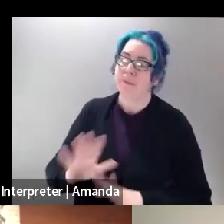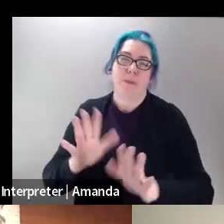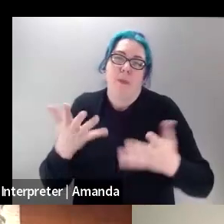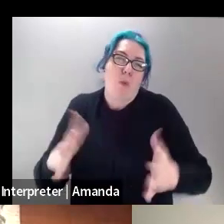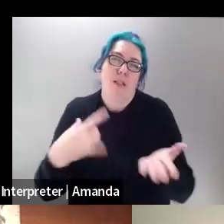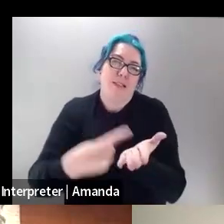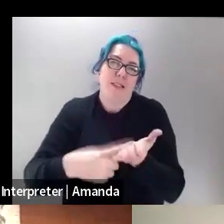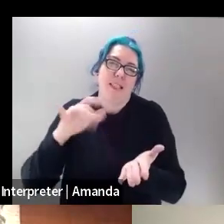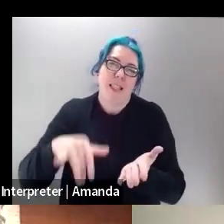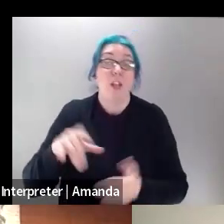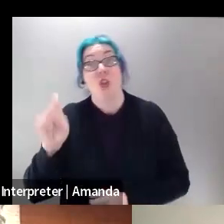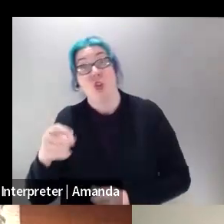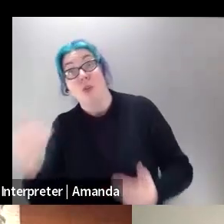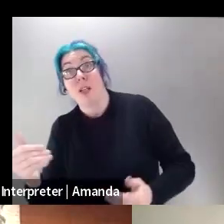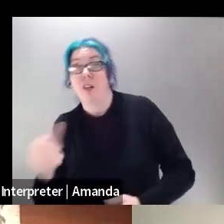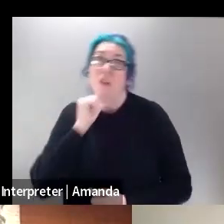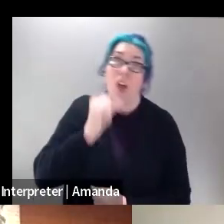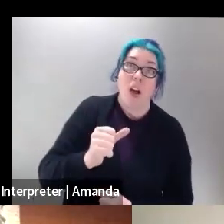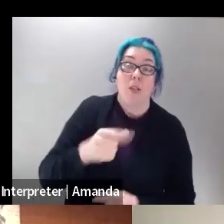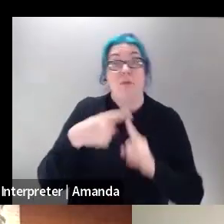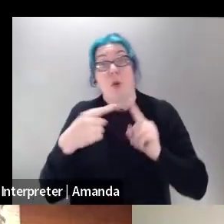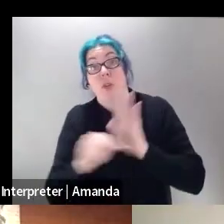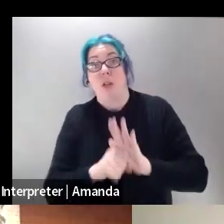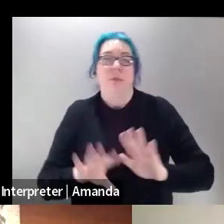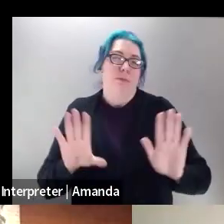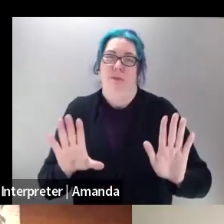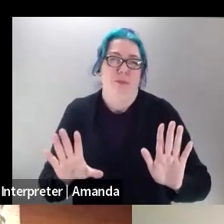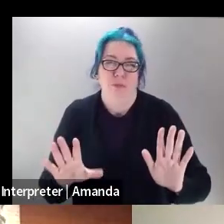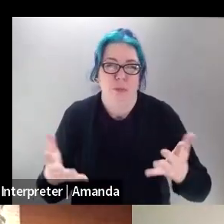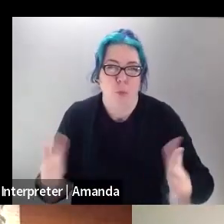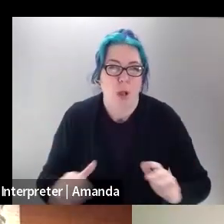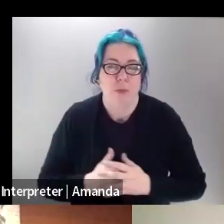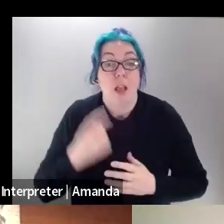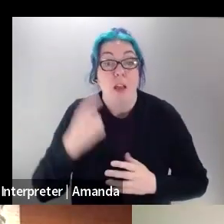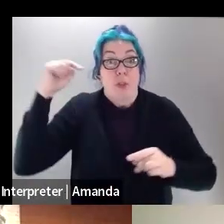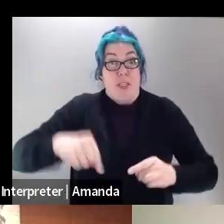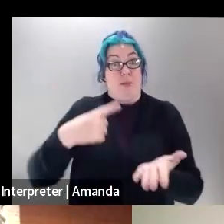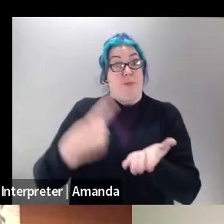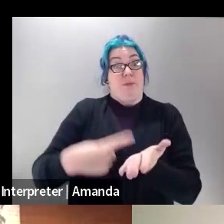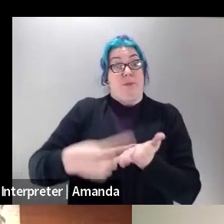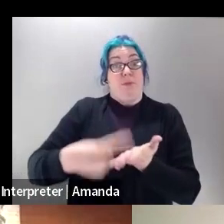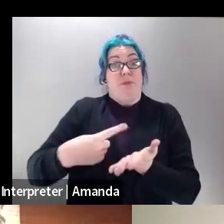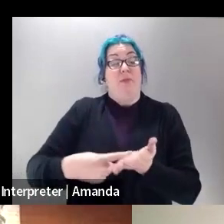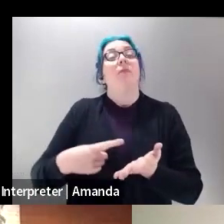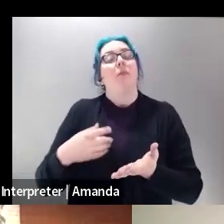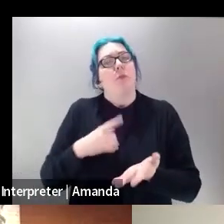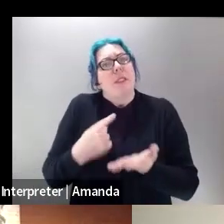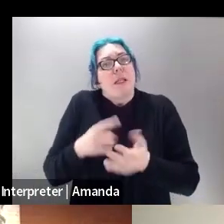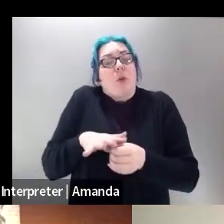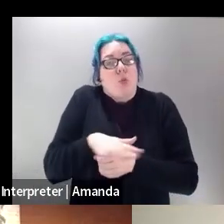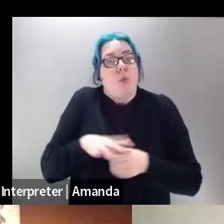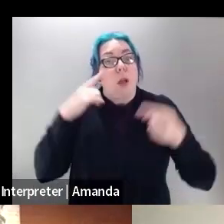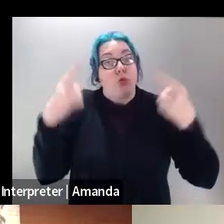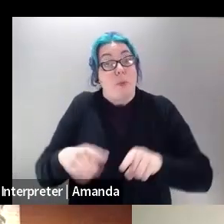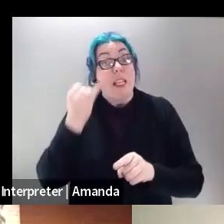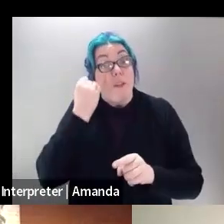consensus. Let it be resolved that room agreements are X, Y, or Z. And I guess